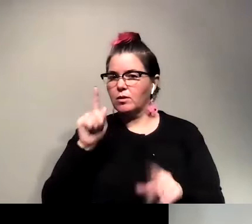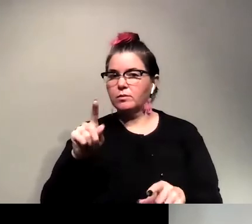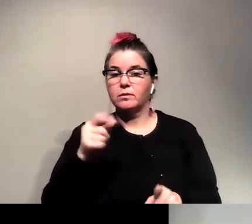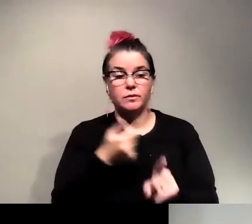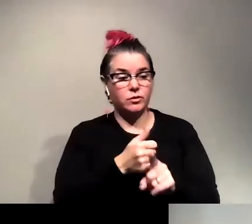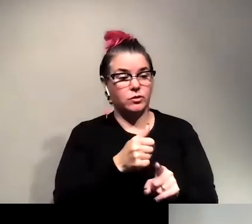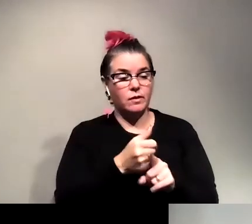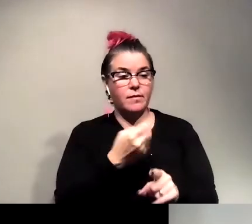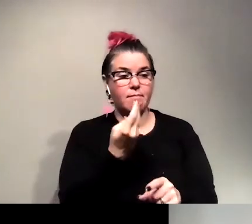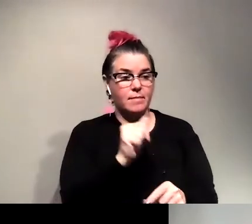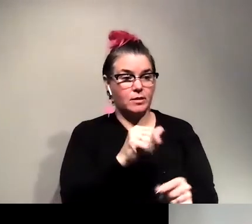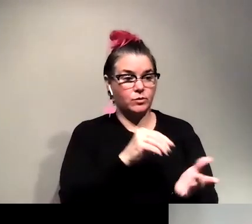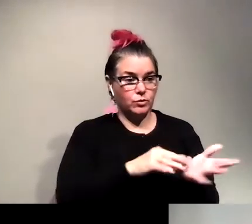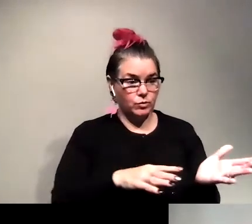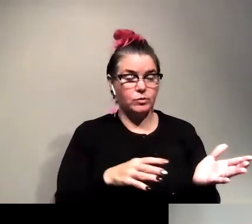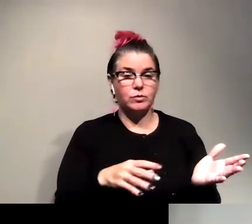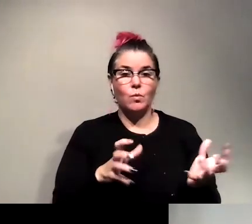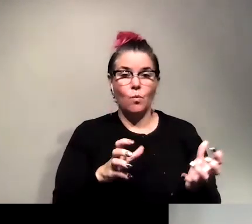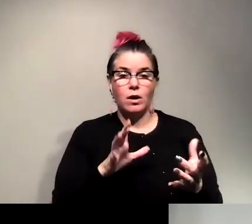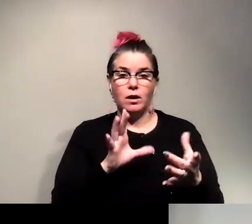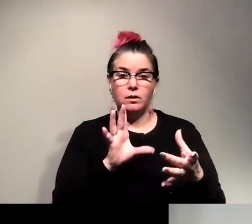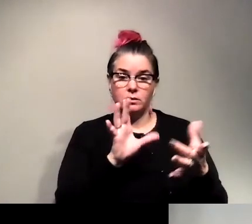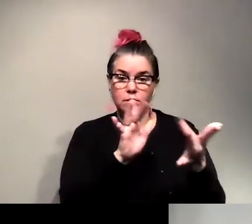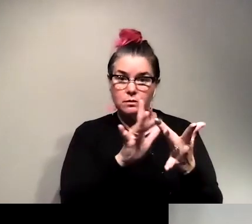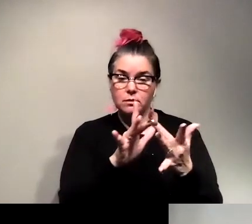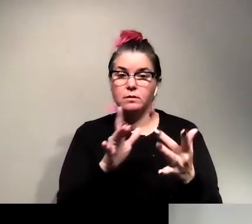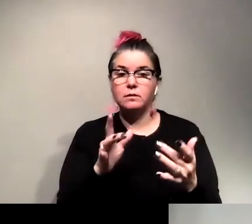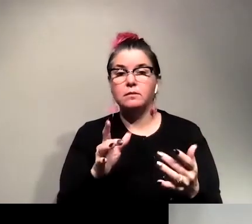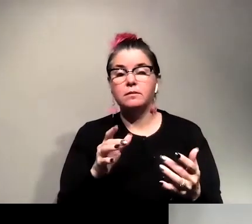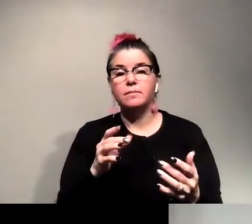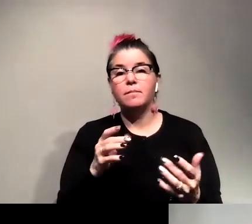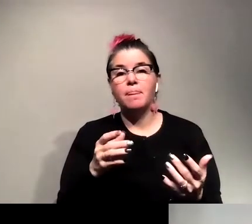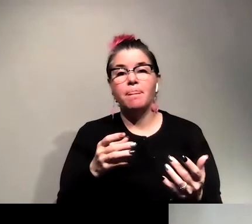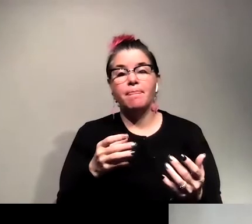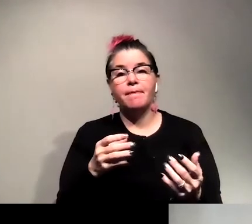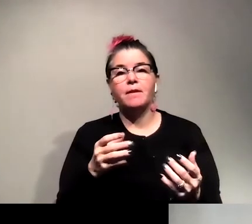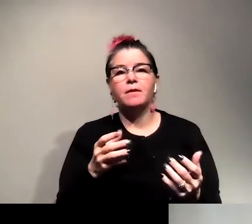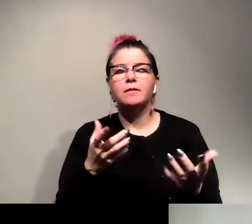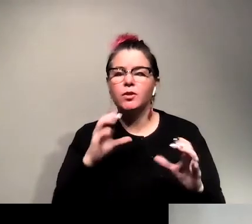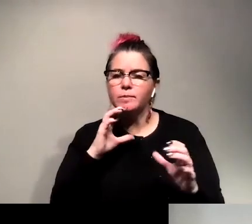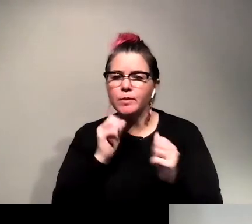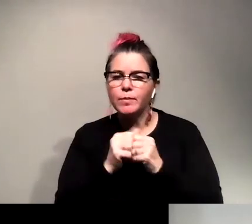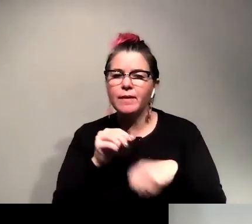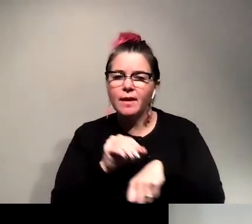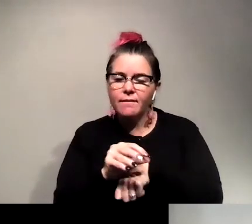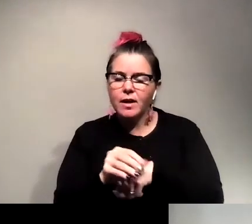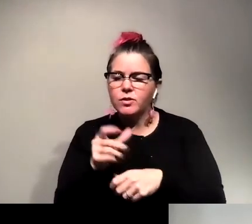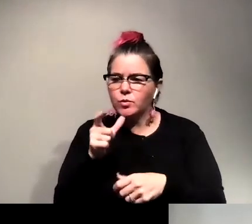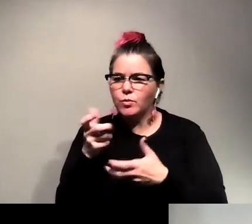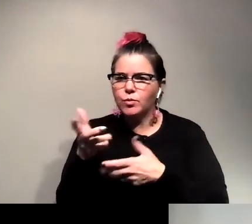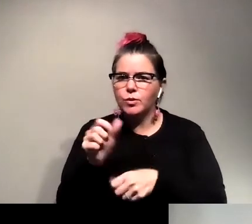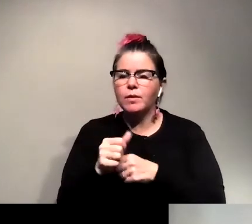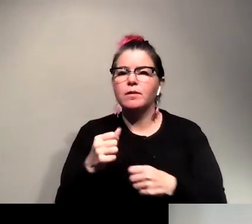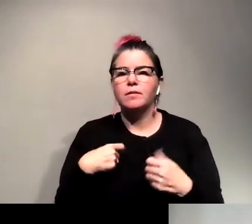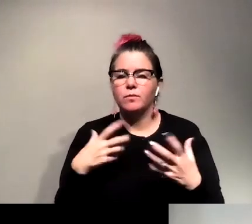student and you're super interested in extension, and you might be in a master's, really, really communicate with your advisor or the person you're working with about your interest in doing